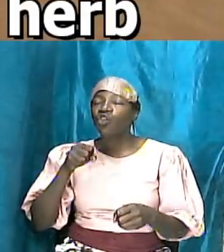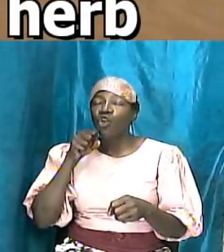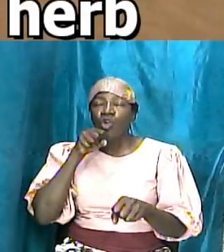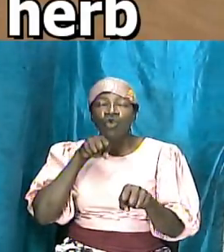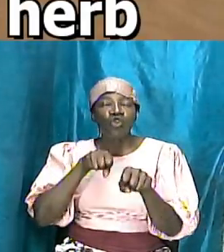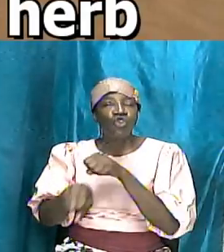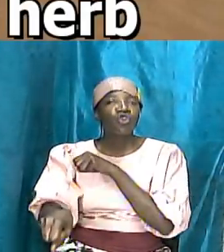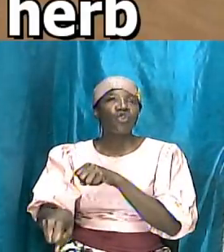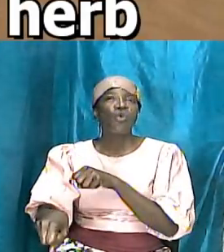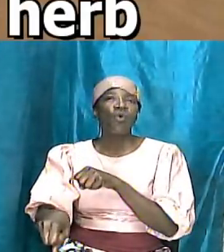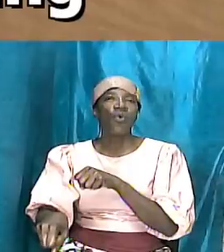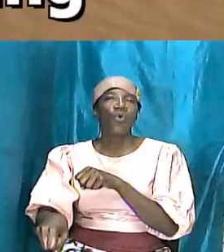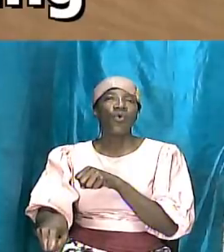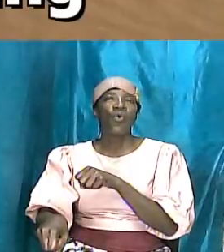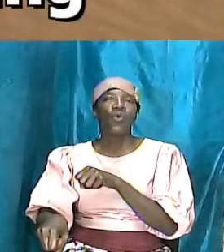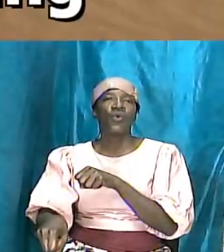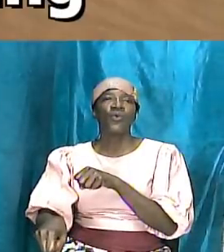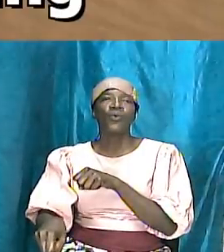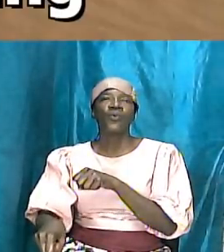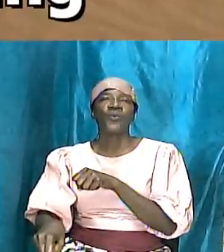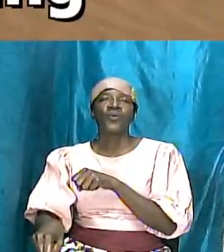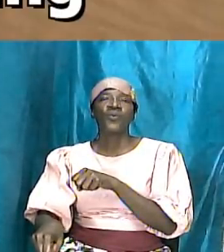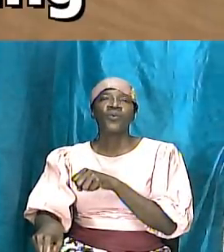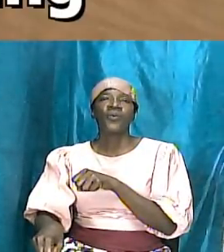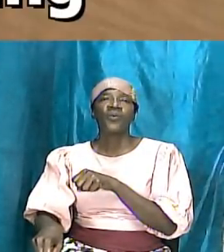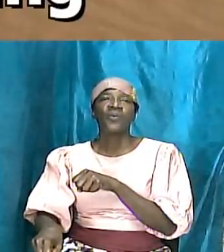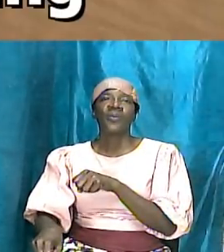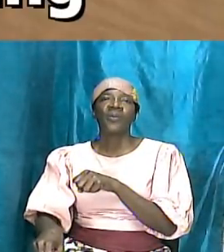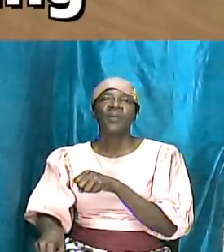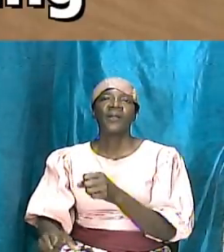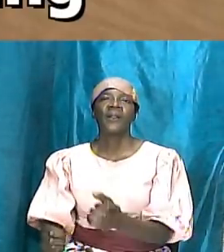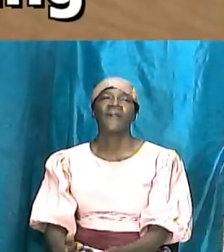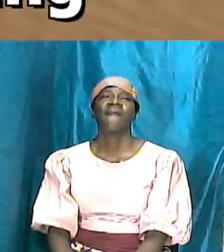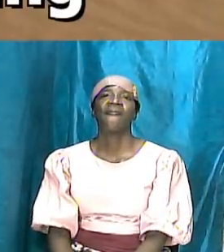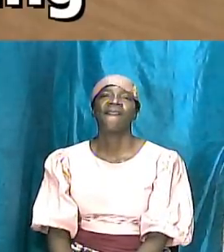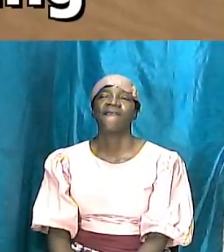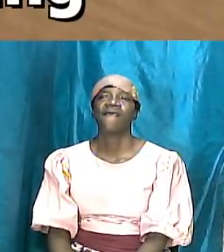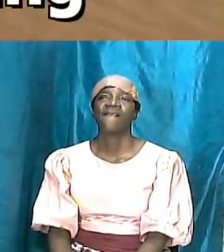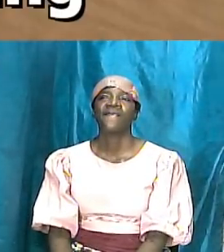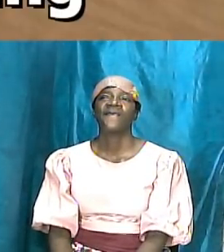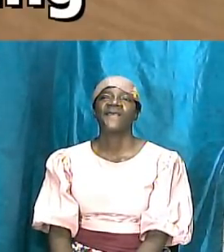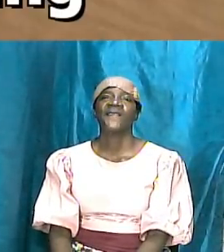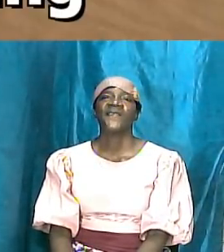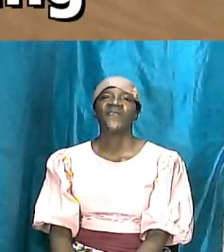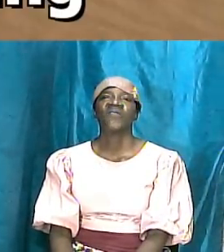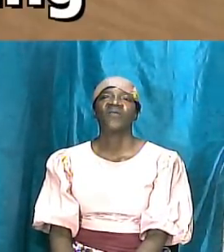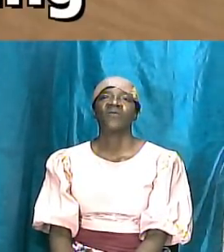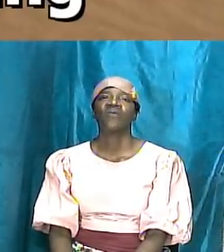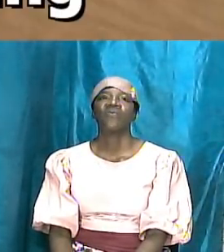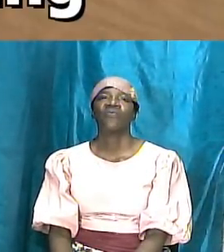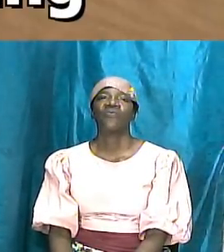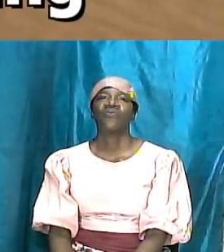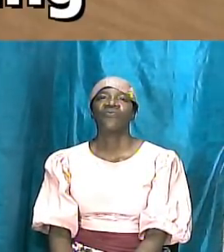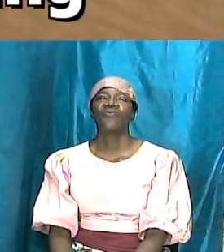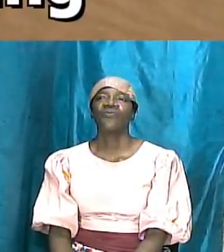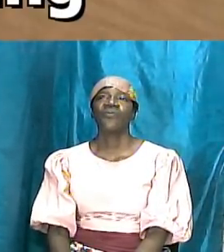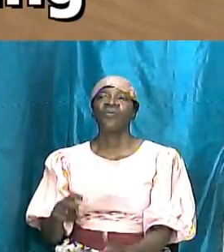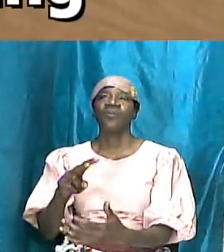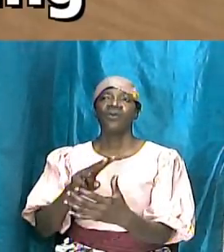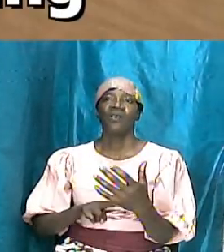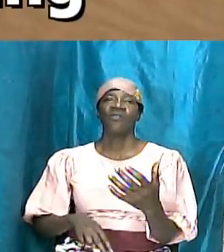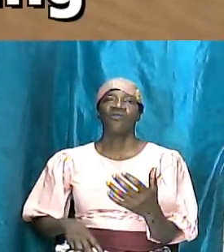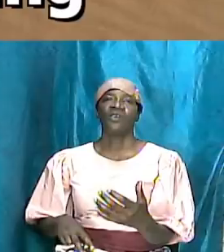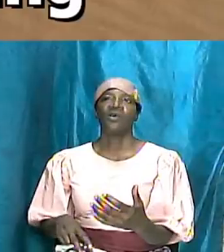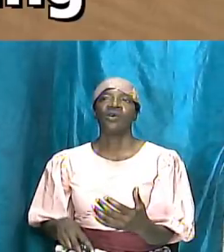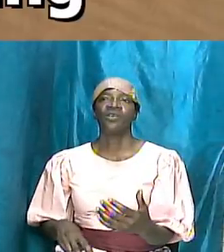And it was so. Of course, if we could jump back up to a little, to verse 27, just